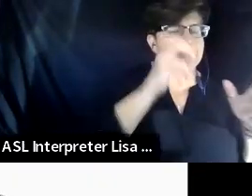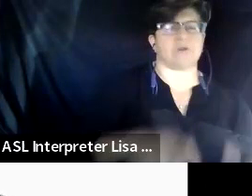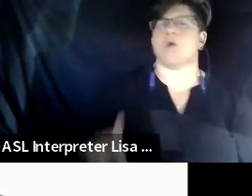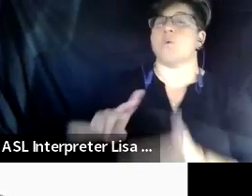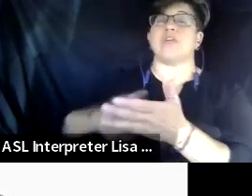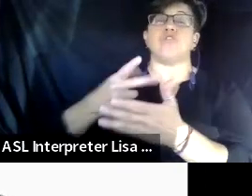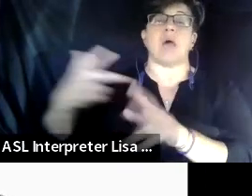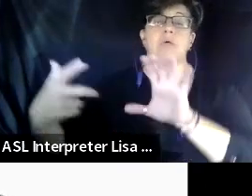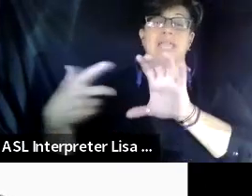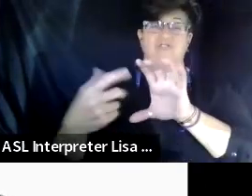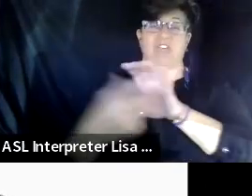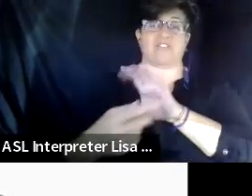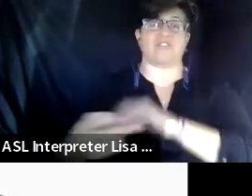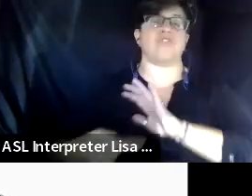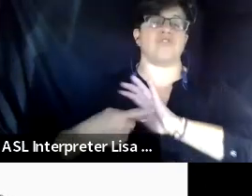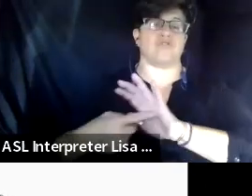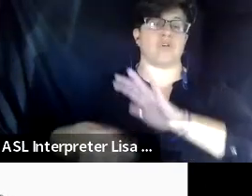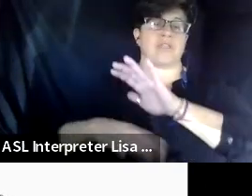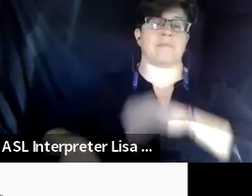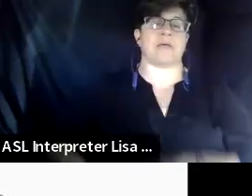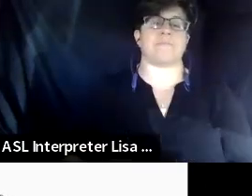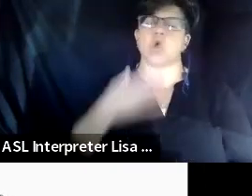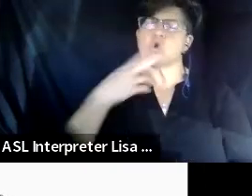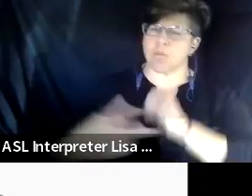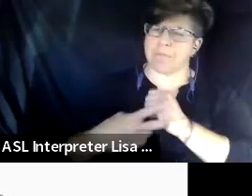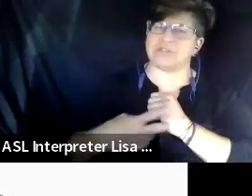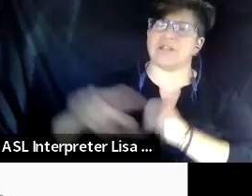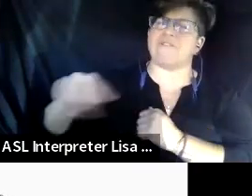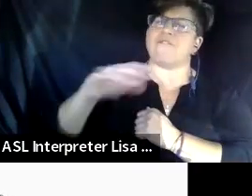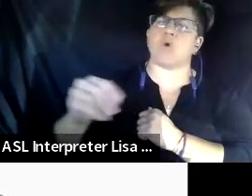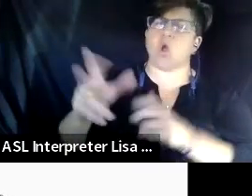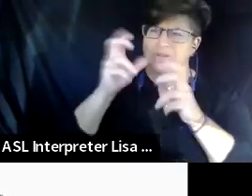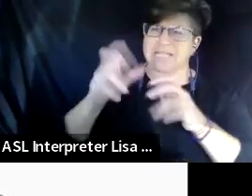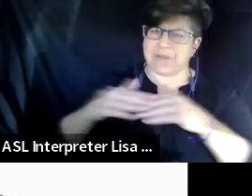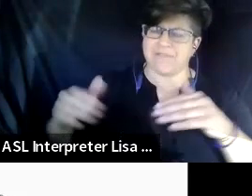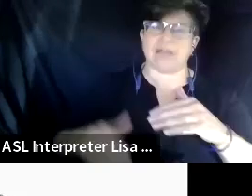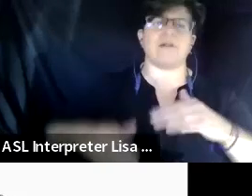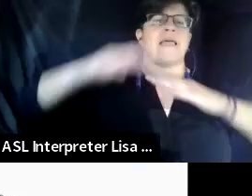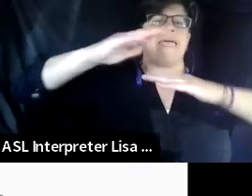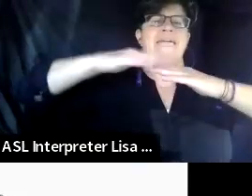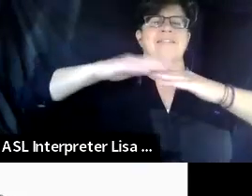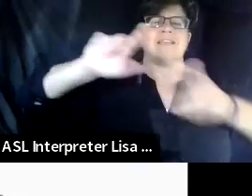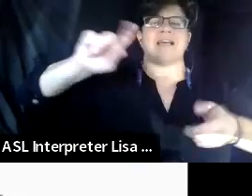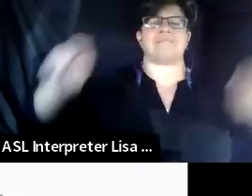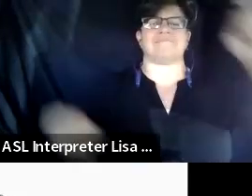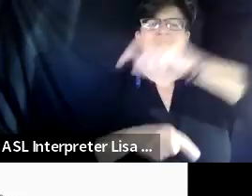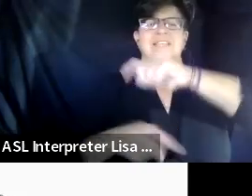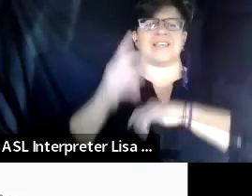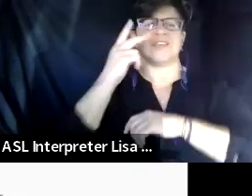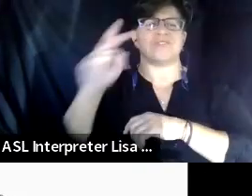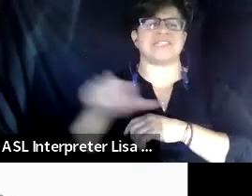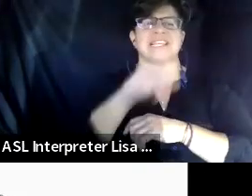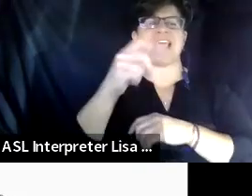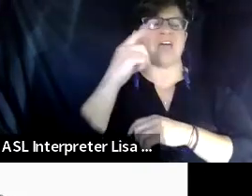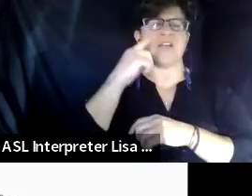injection, which is shown in the retina in the bottom, there's good preservation of the photoreceptor layer. And on top, sort of upside down, is the fellow eye retina, where most